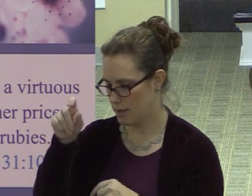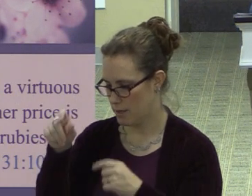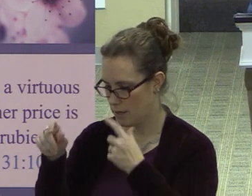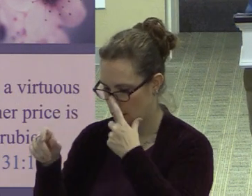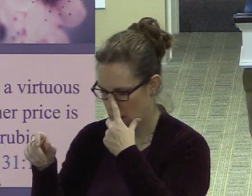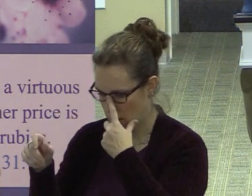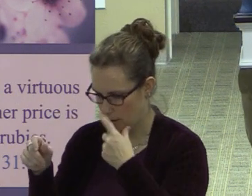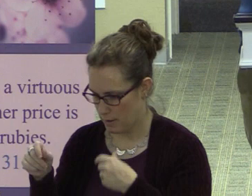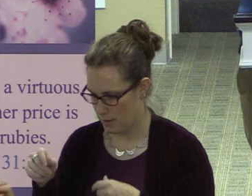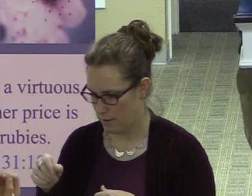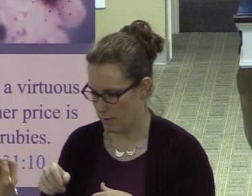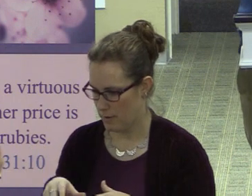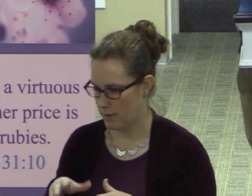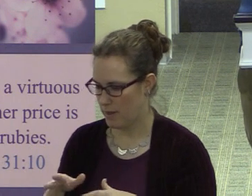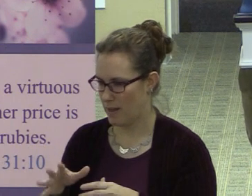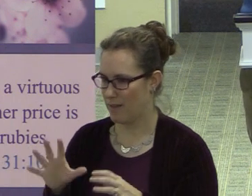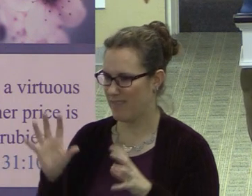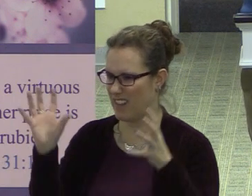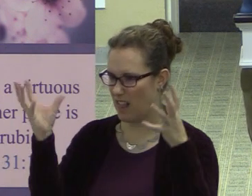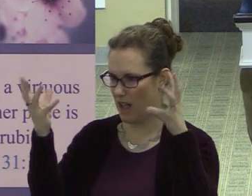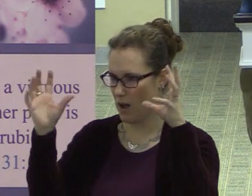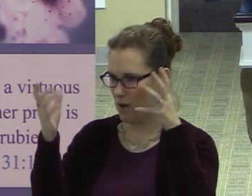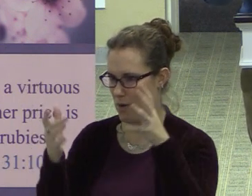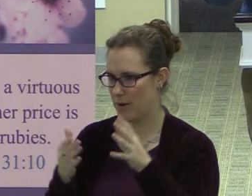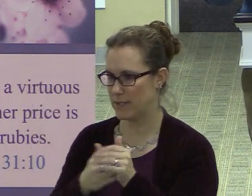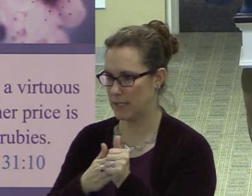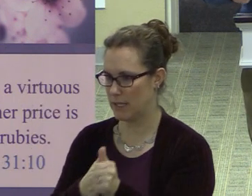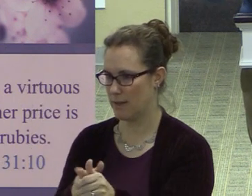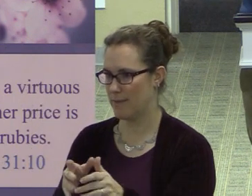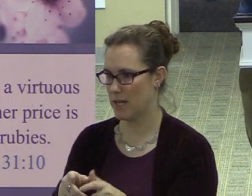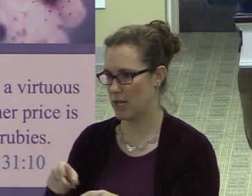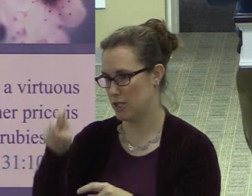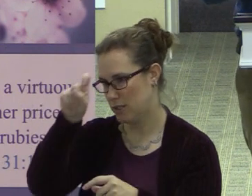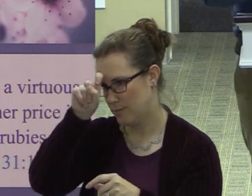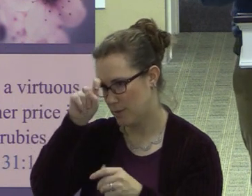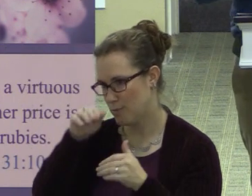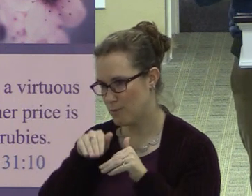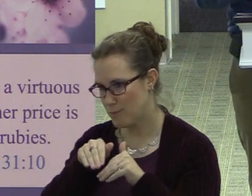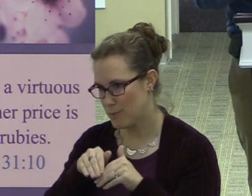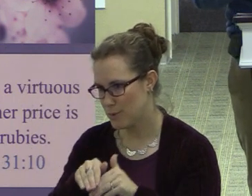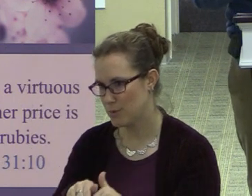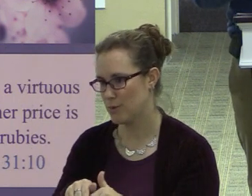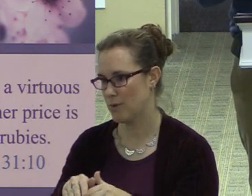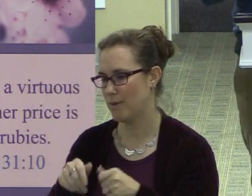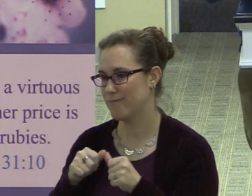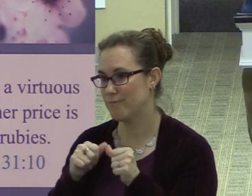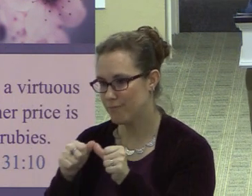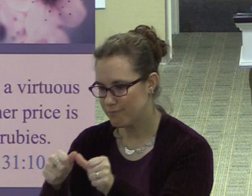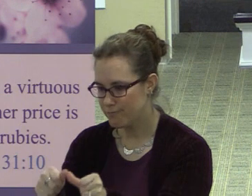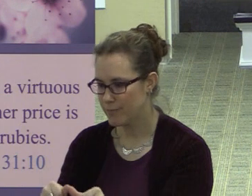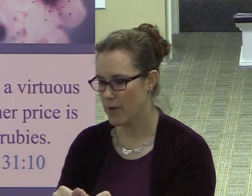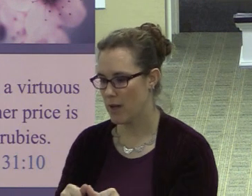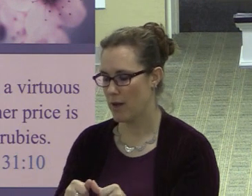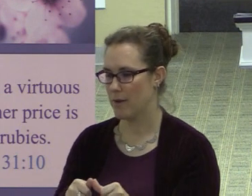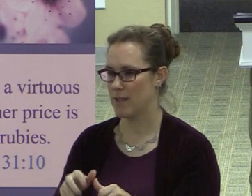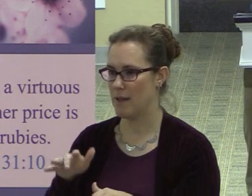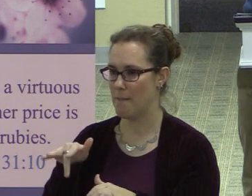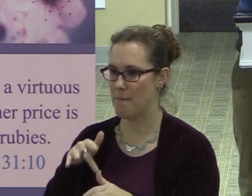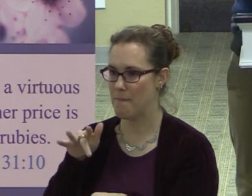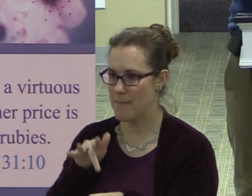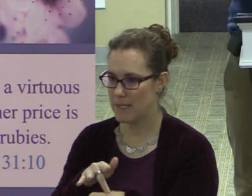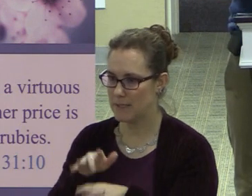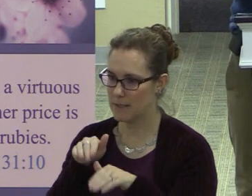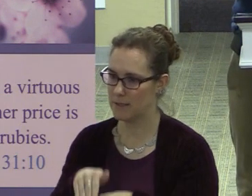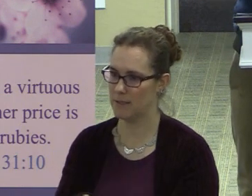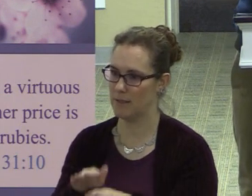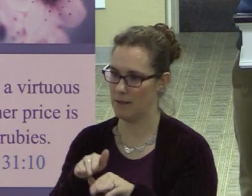moving, it's before them, leading them on. And the Egyptians pursued and went in after them to the midst of the sea, even